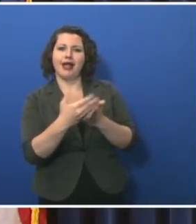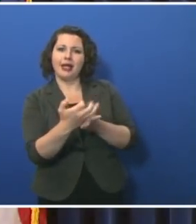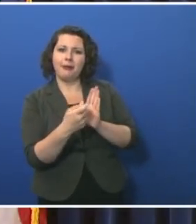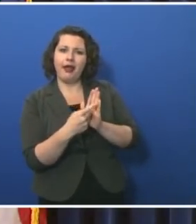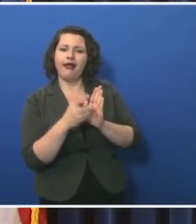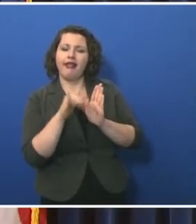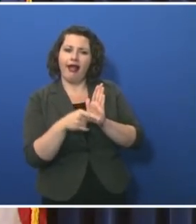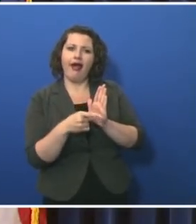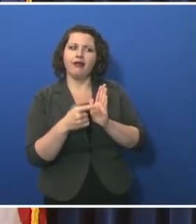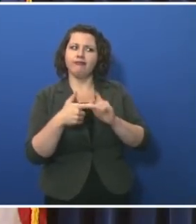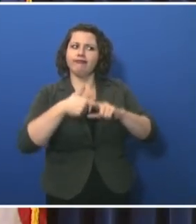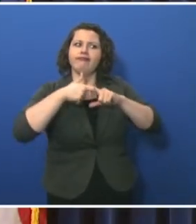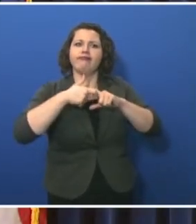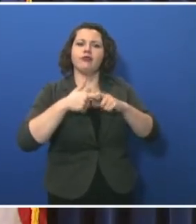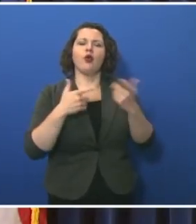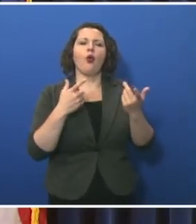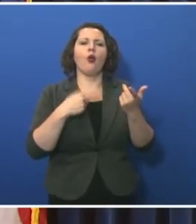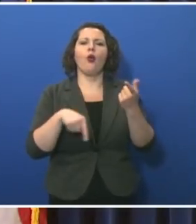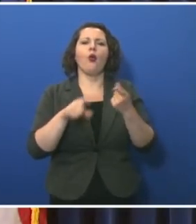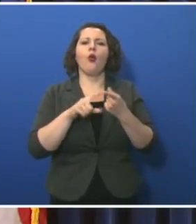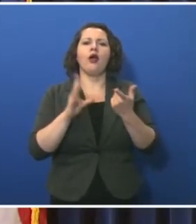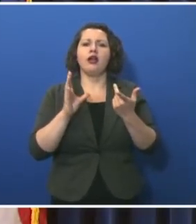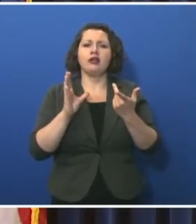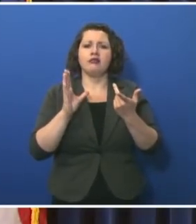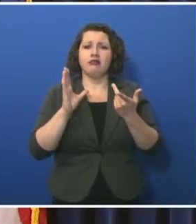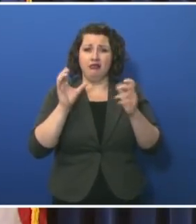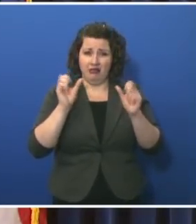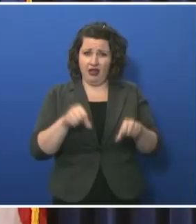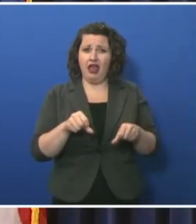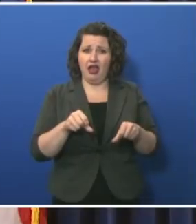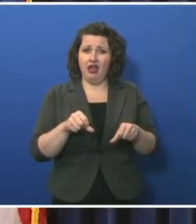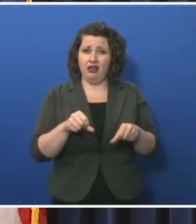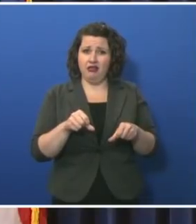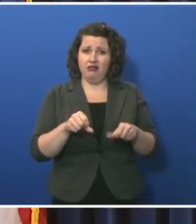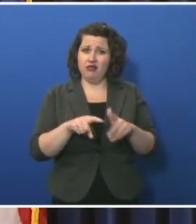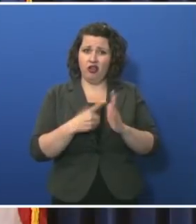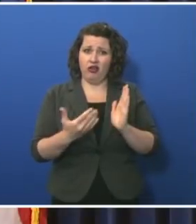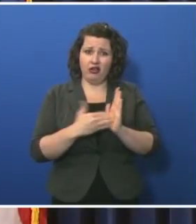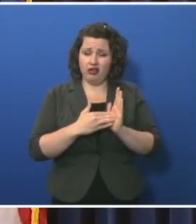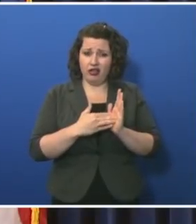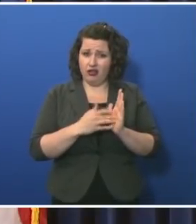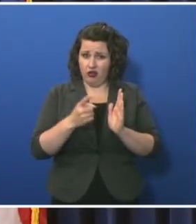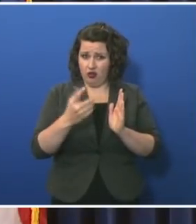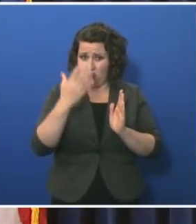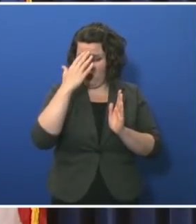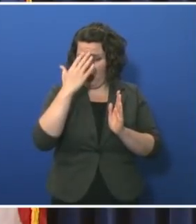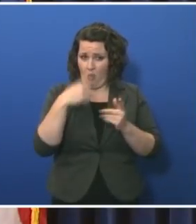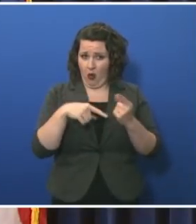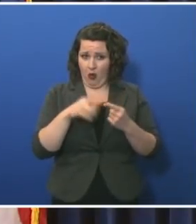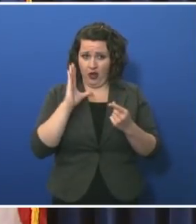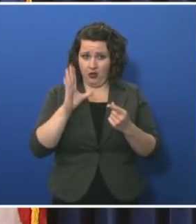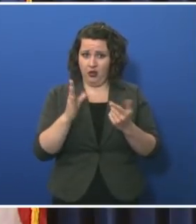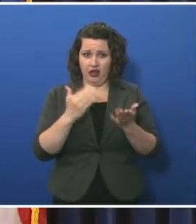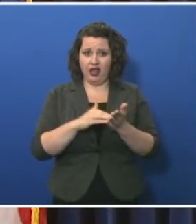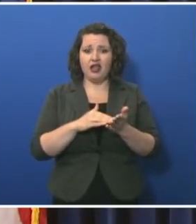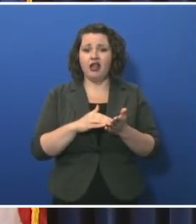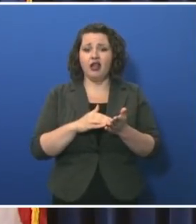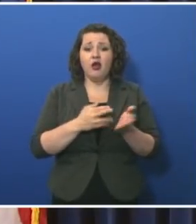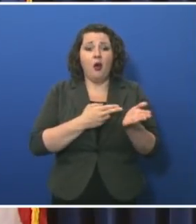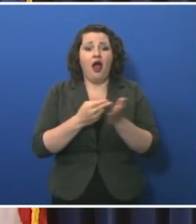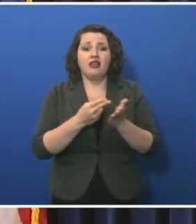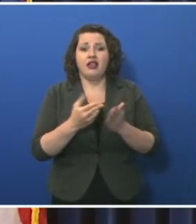notice. When are you going to be lifting that, or do you have an idea when you will be lifting that? Because frankly, I've